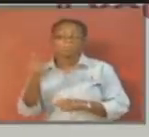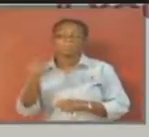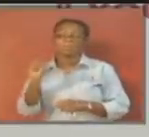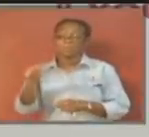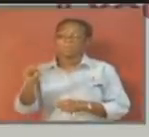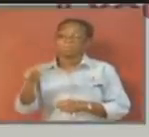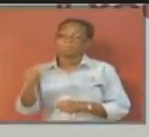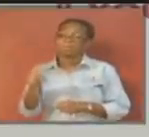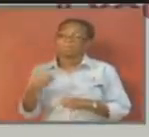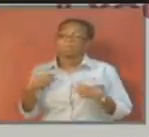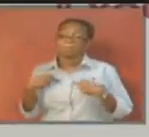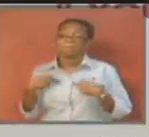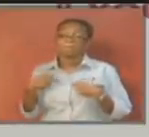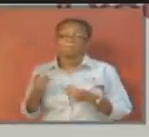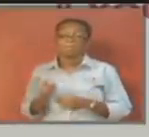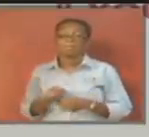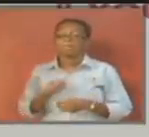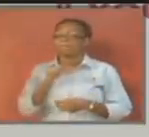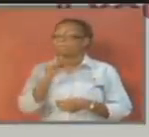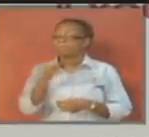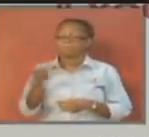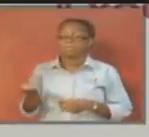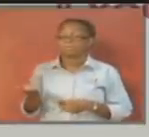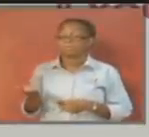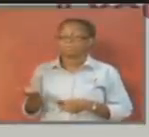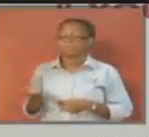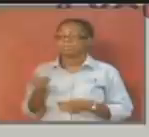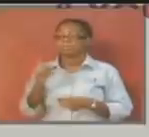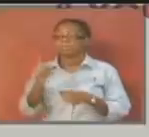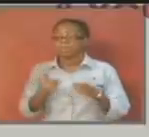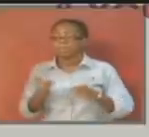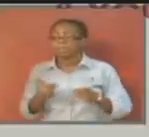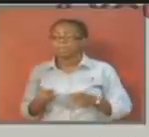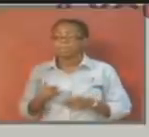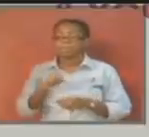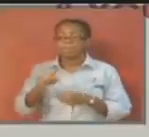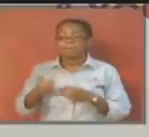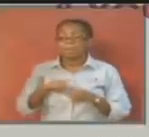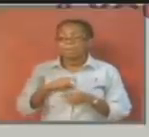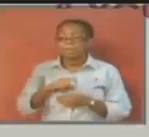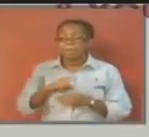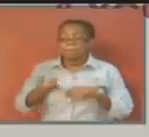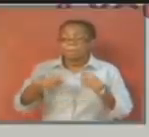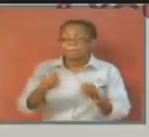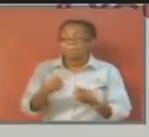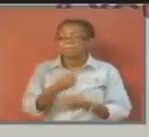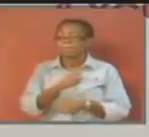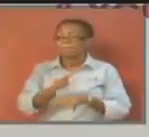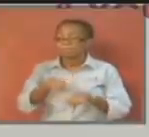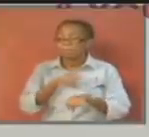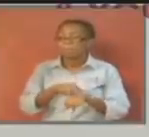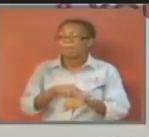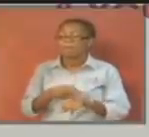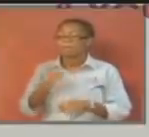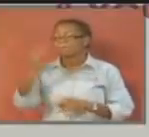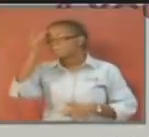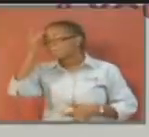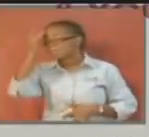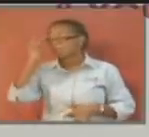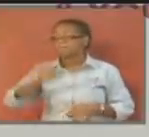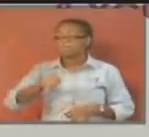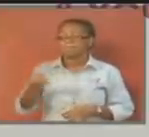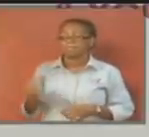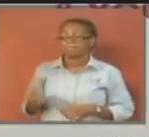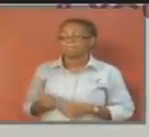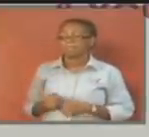control issues that may arise. So there is a dedicated fleet, and I think there's an improvement in the turnaround time over the